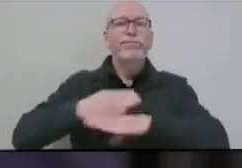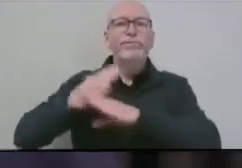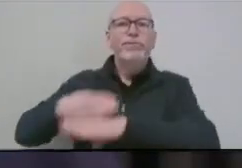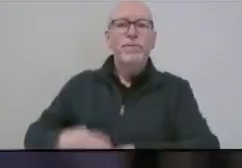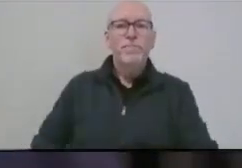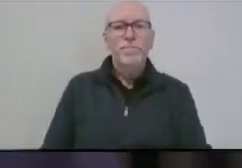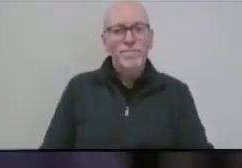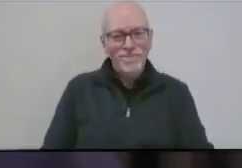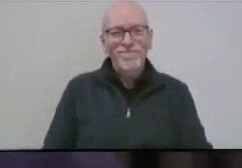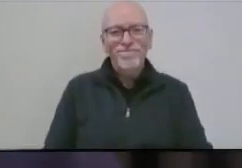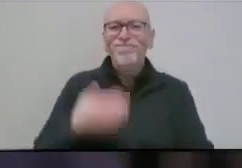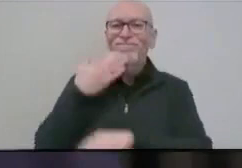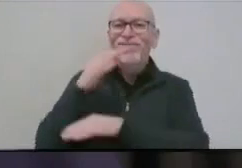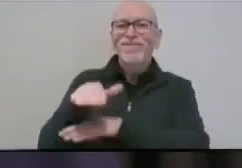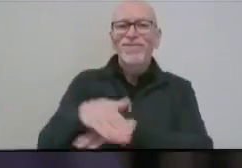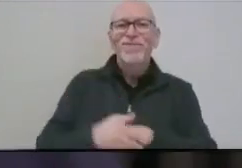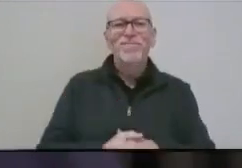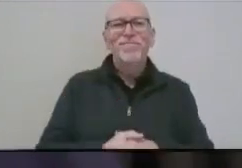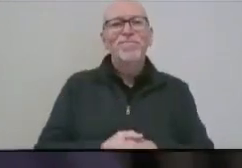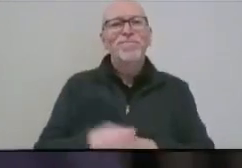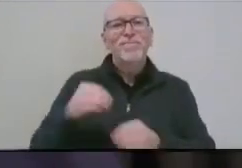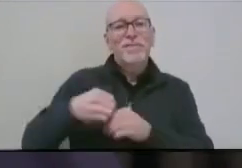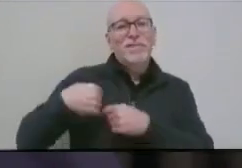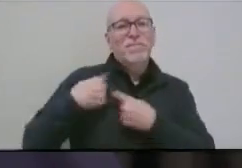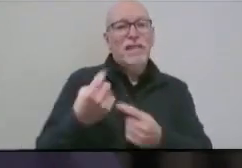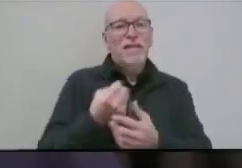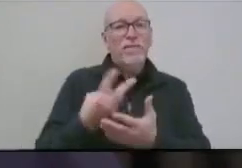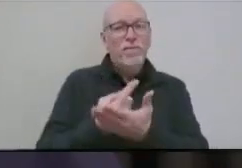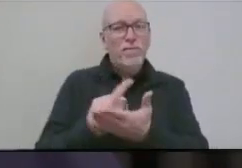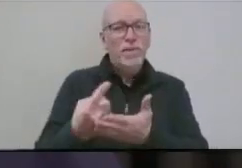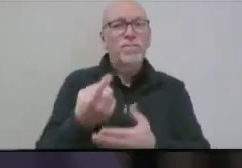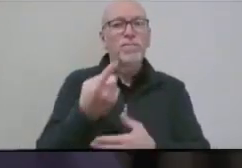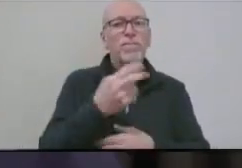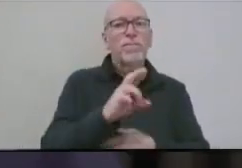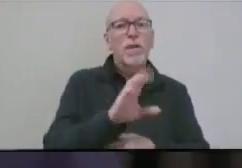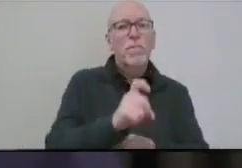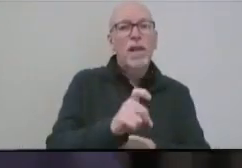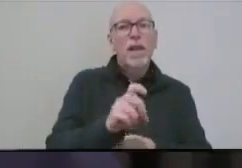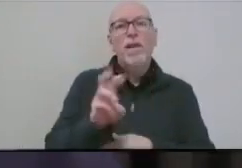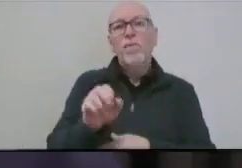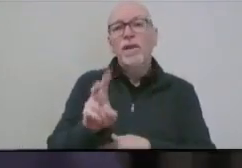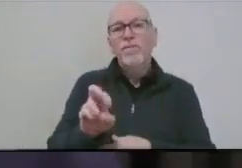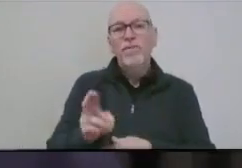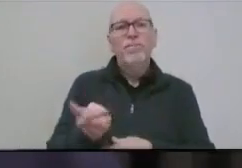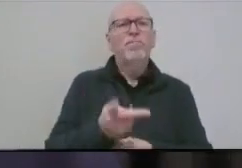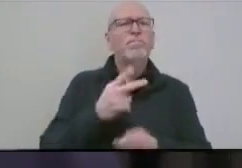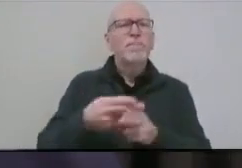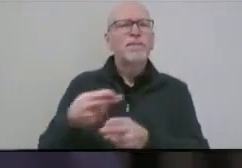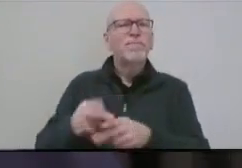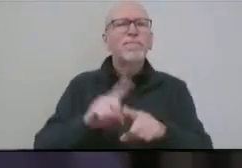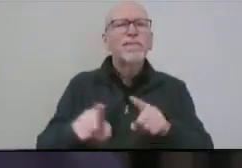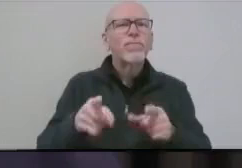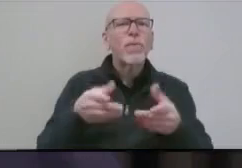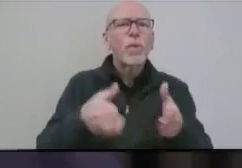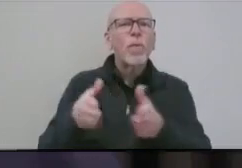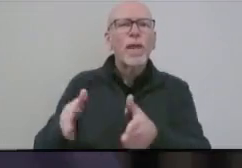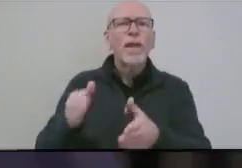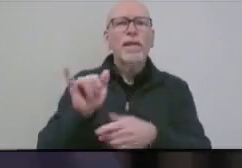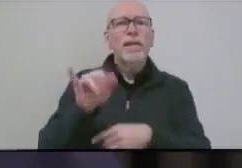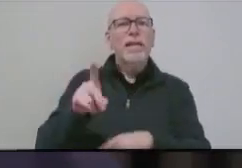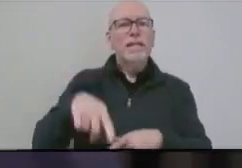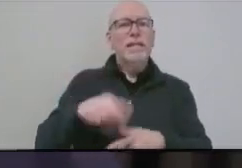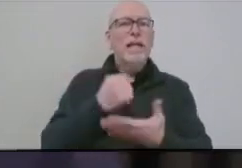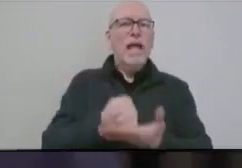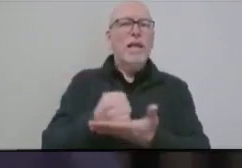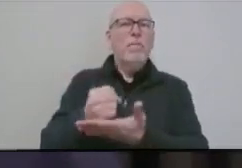Good afternoon. Over the past few weeks, Drs. Box and Weaver have mentioned the various ways in which Indiana is helping